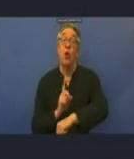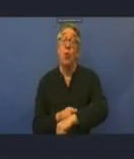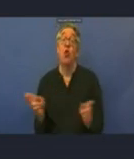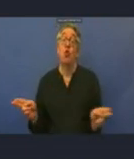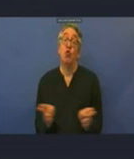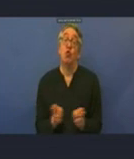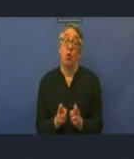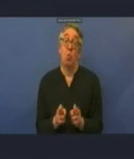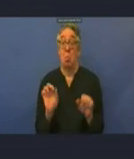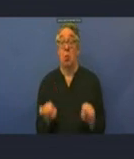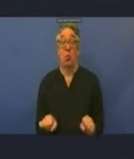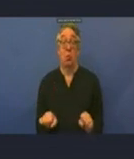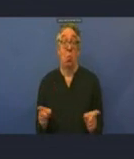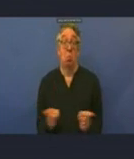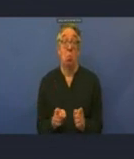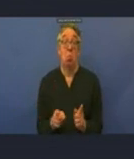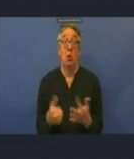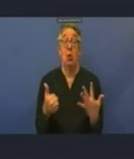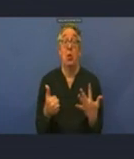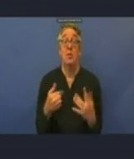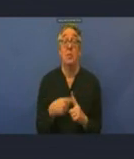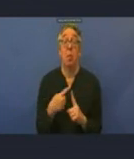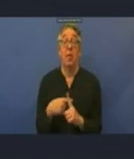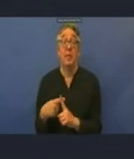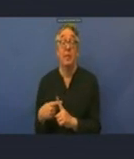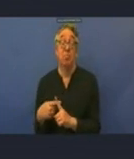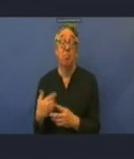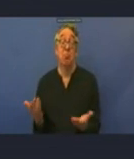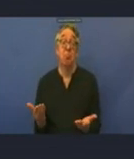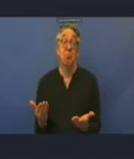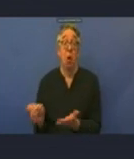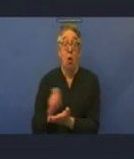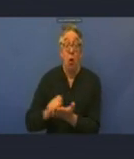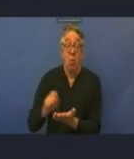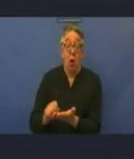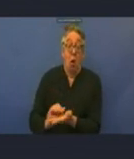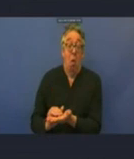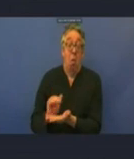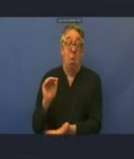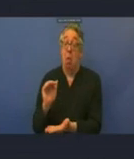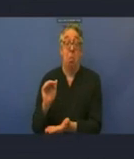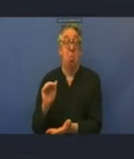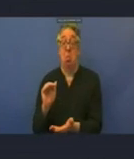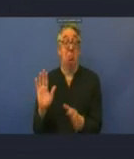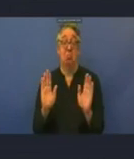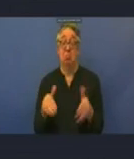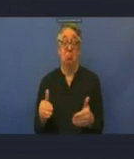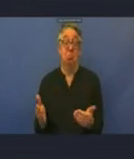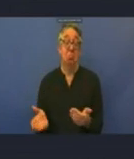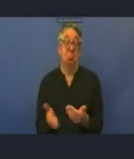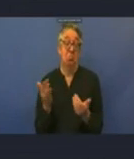projects. Simpler administrative procedure, so 1 work package is allowed or even